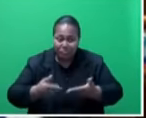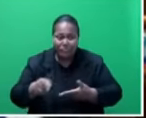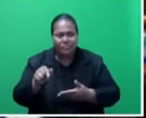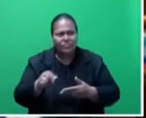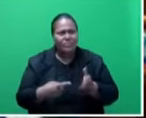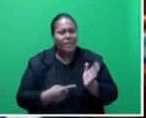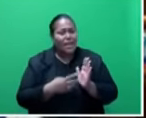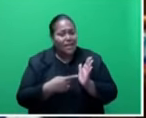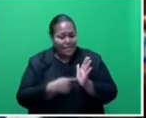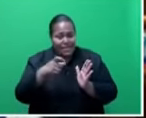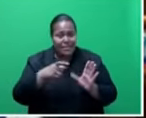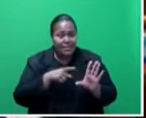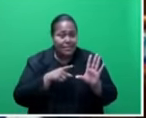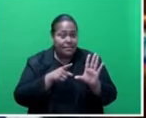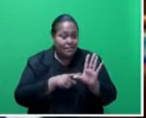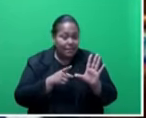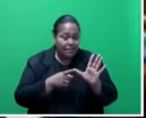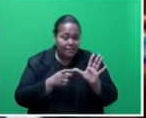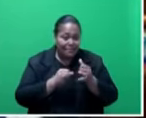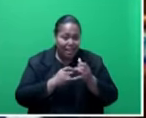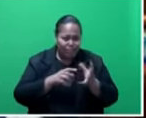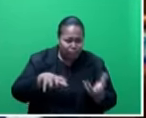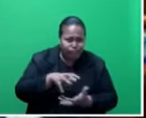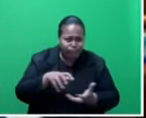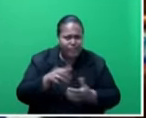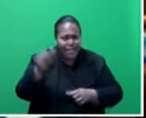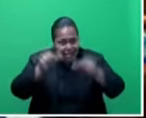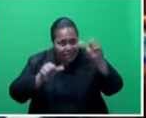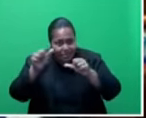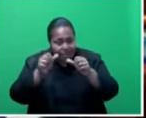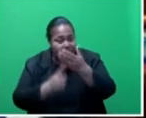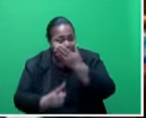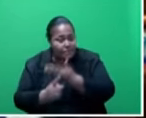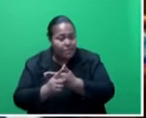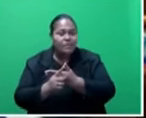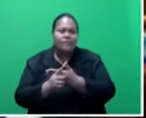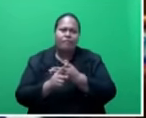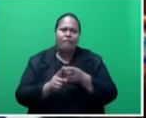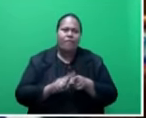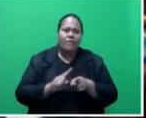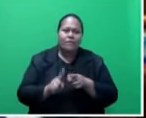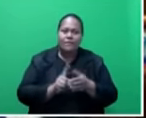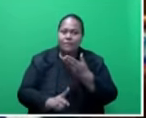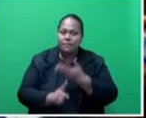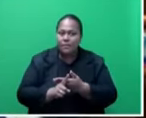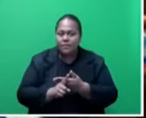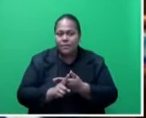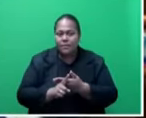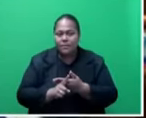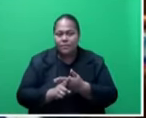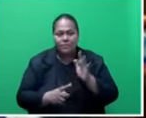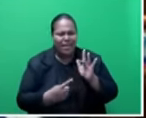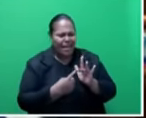demand assessment exercise was undertaken, this time very rapidly using a IT